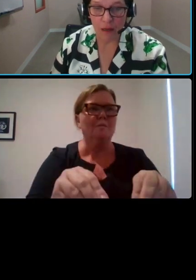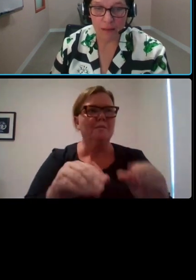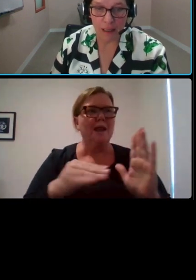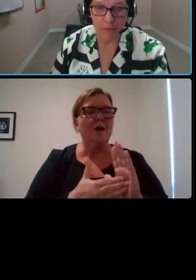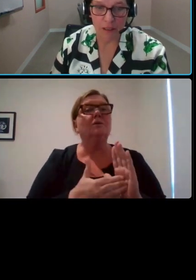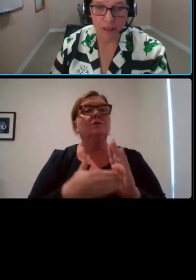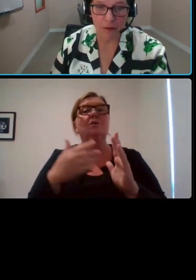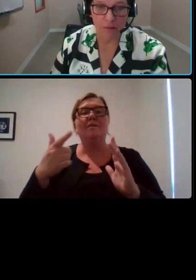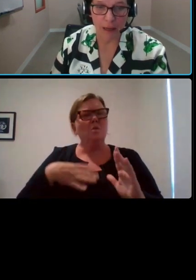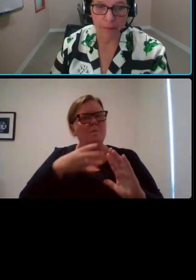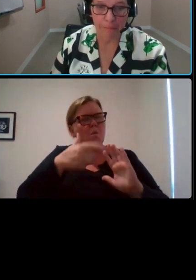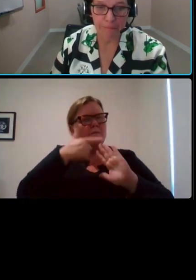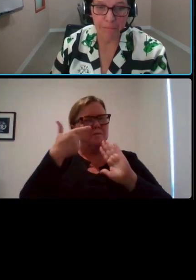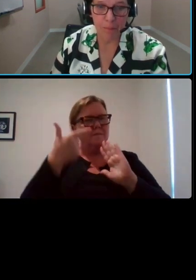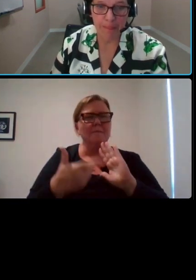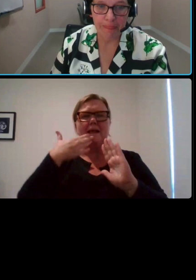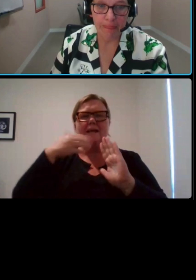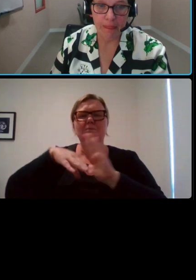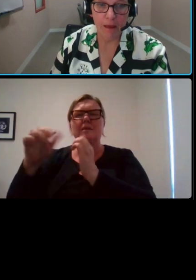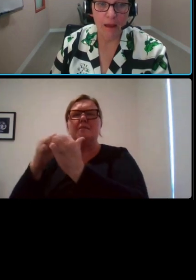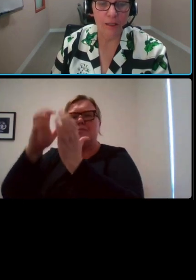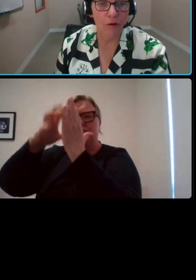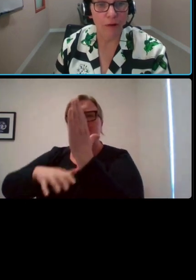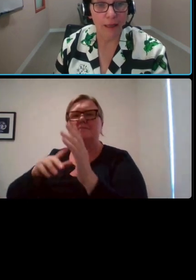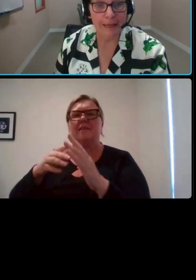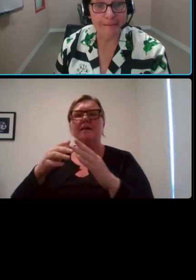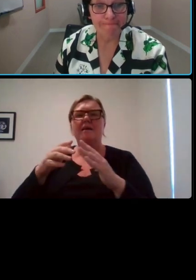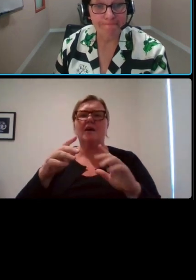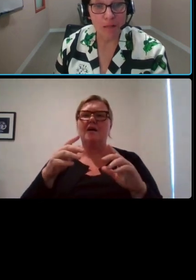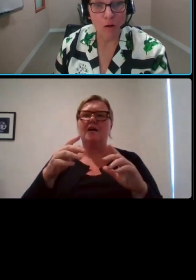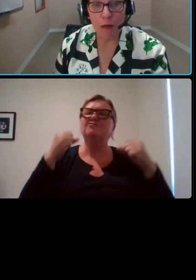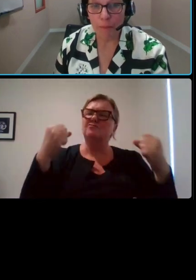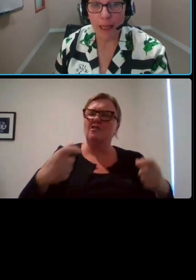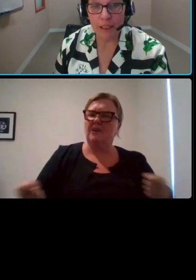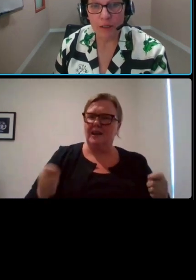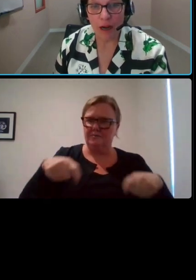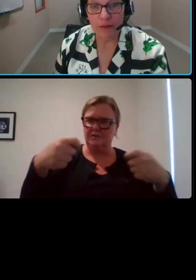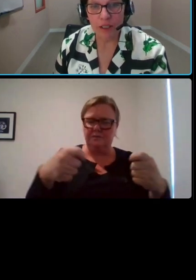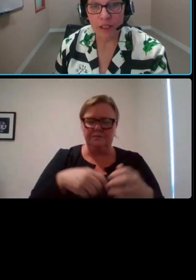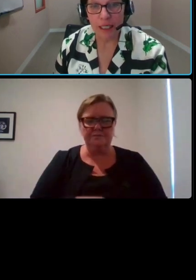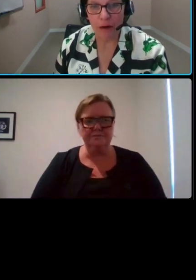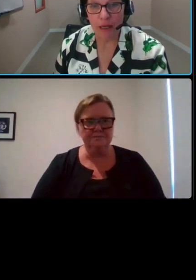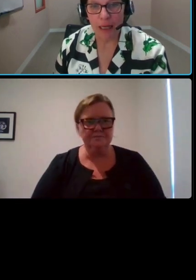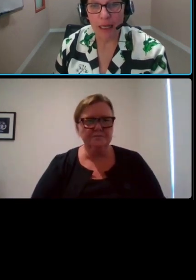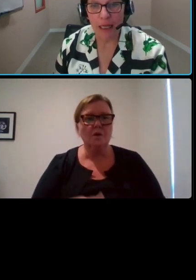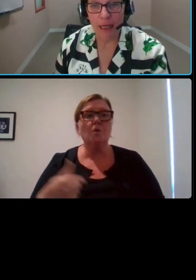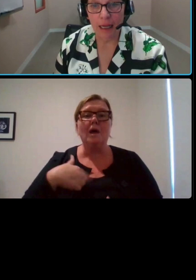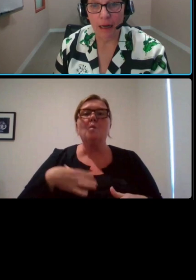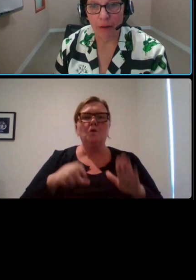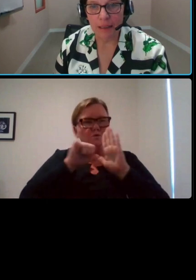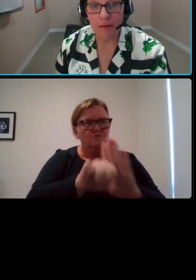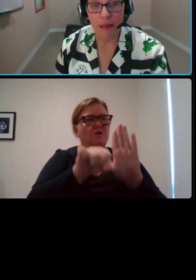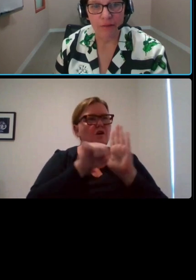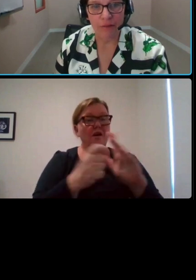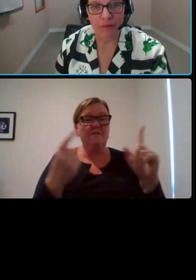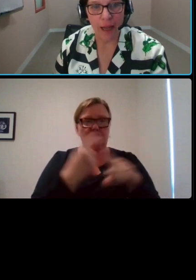Holding Providers Accountable chapter of the paper. A strong regulator. We plan to drive this change by regulating it